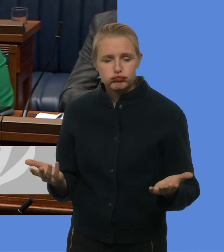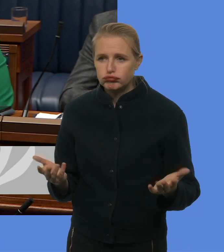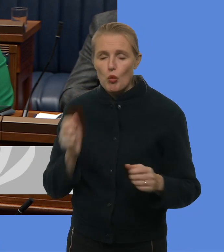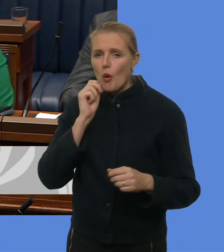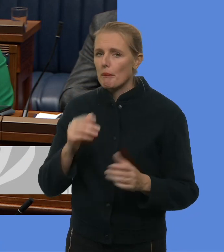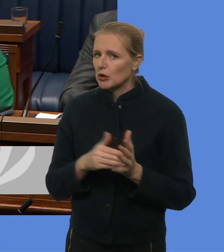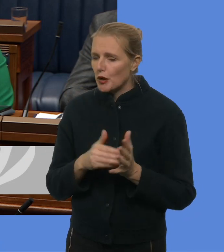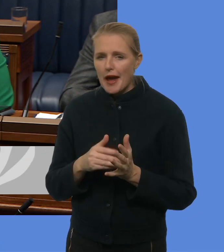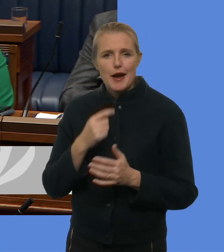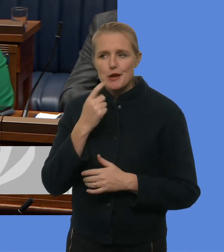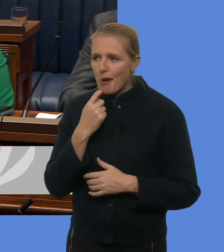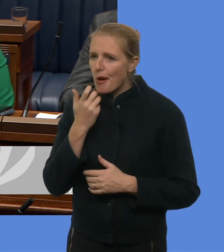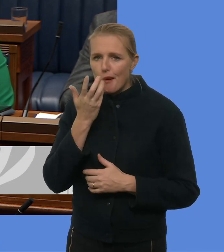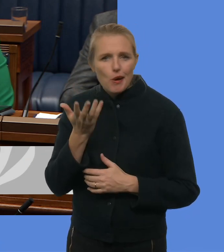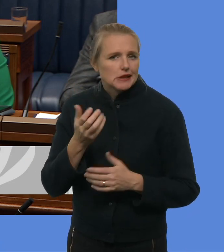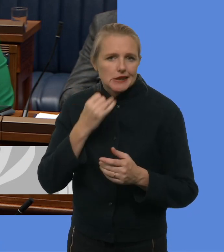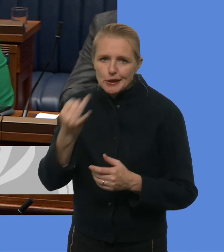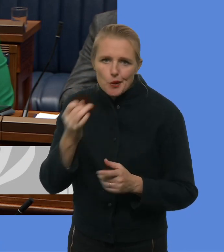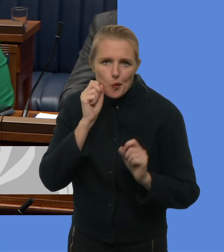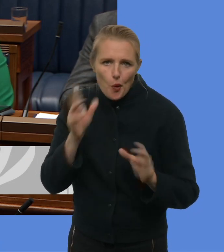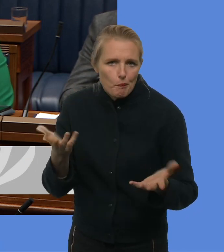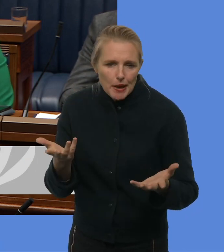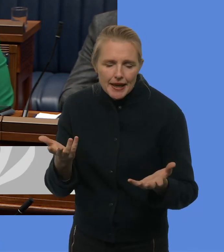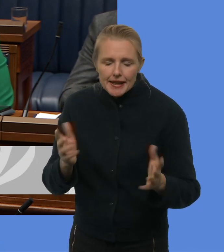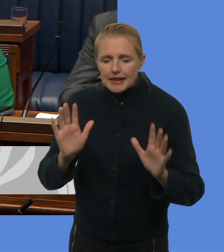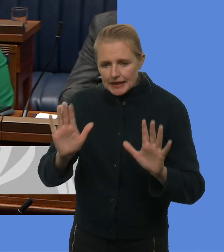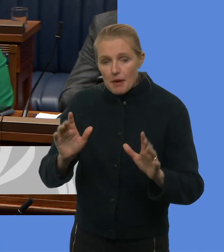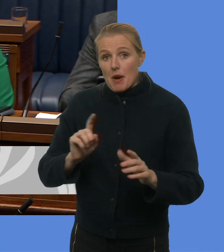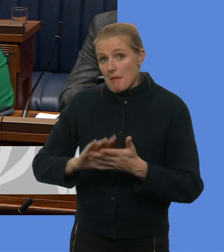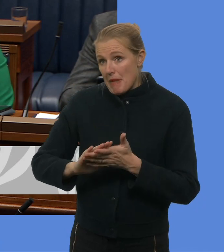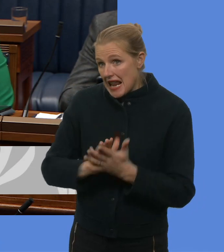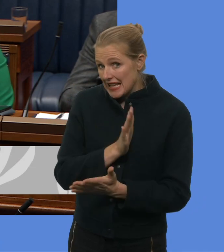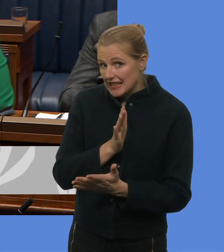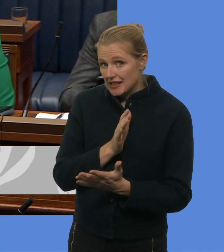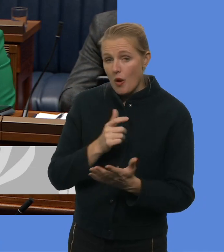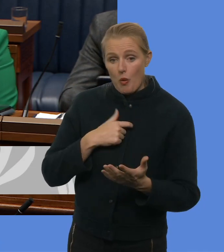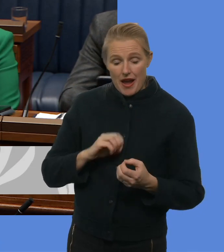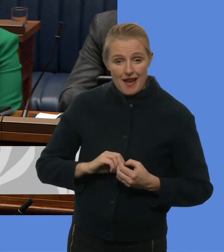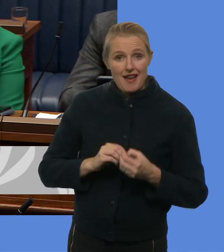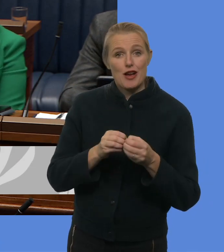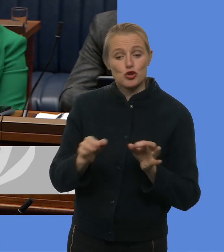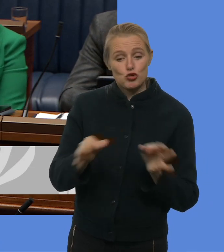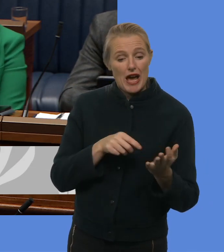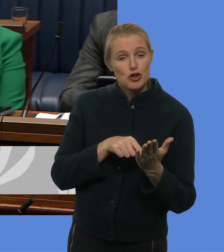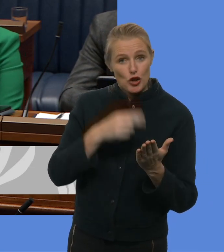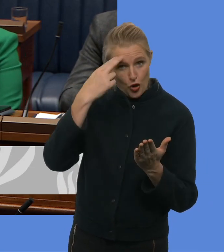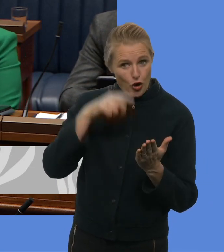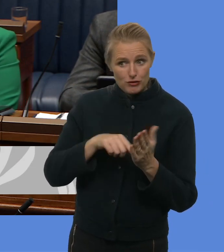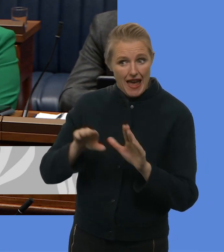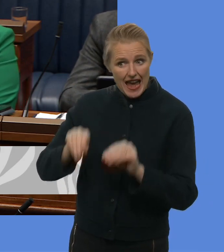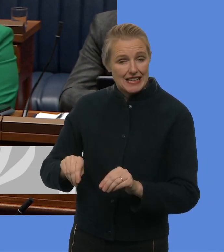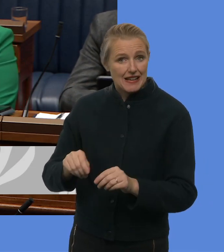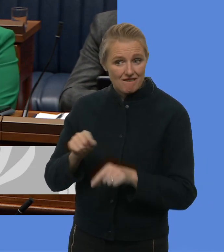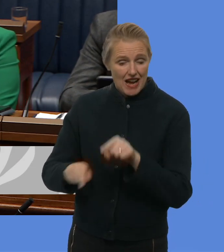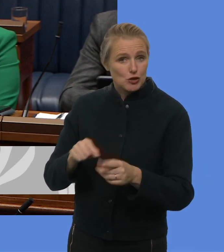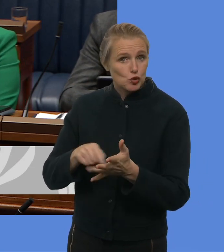know the member is very well aware. But I was pleased that we were able to produce not just our strategy on ending violence against women and girls, but of course